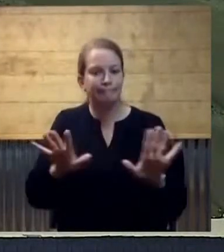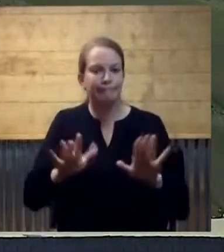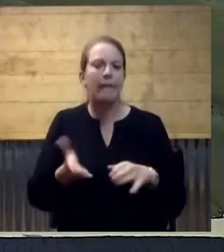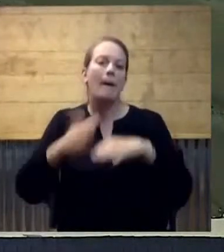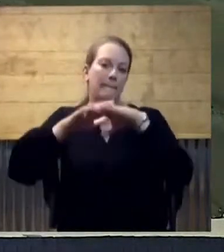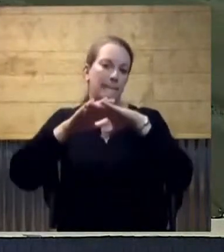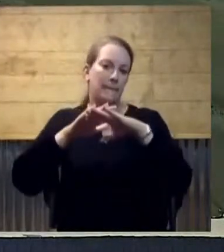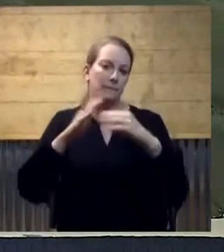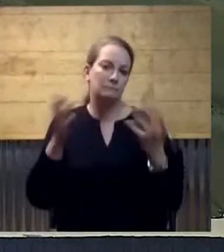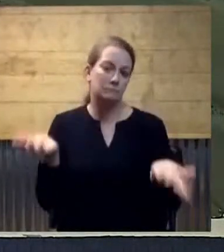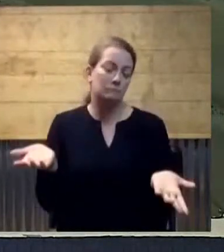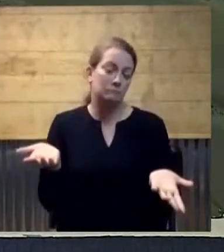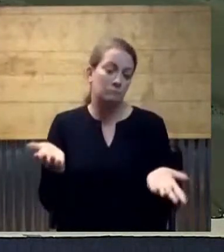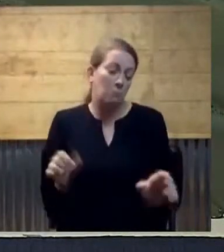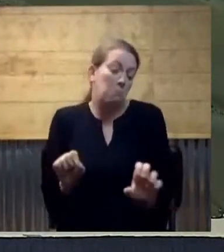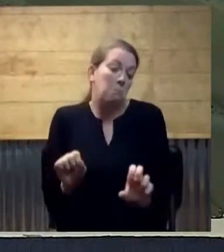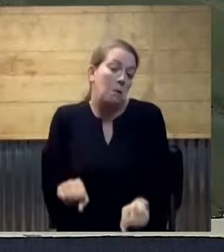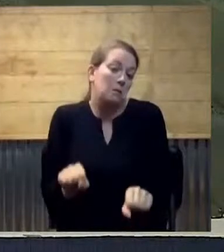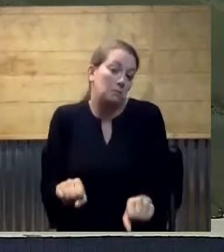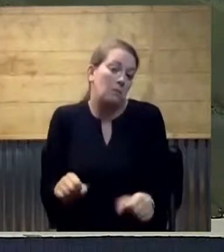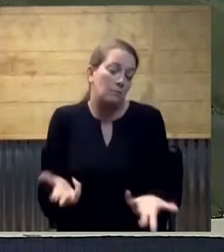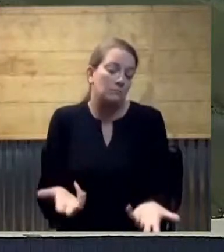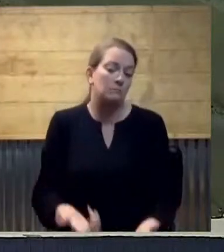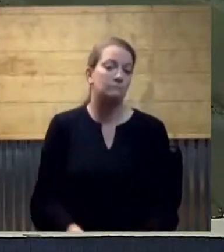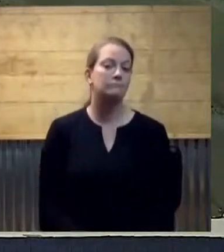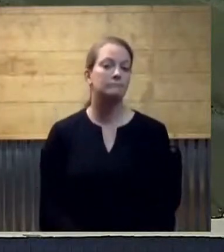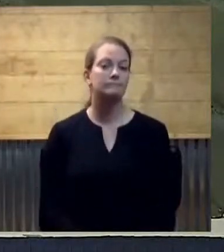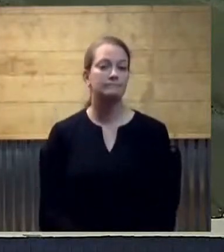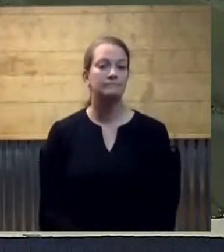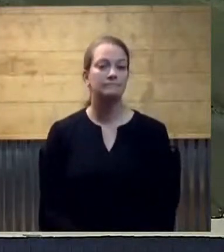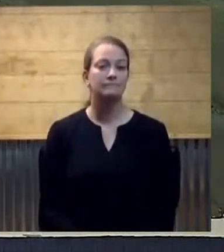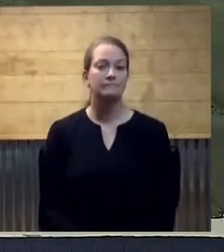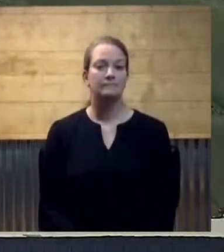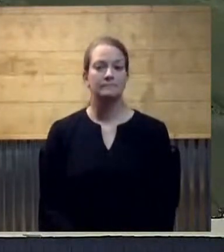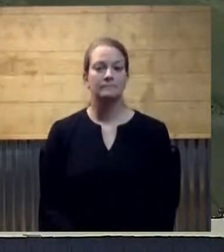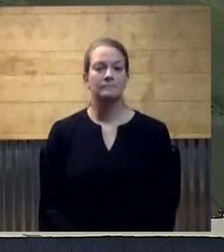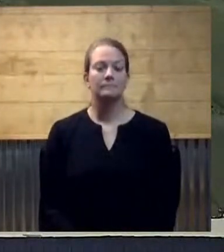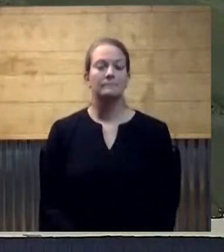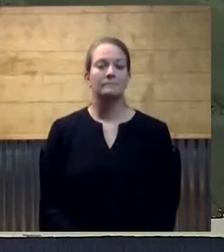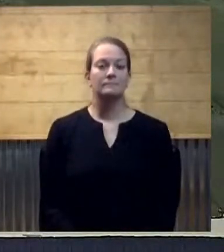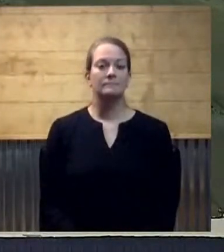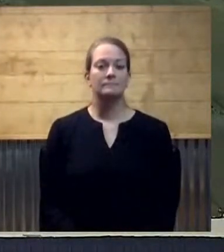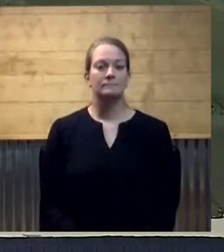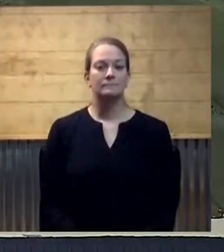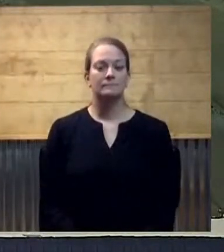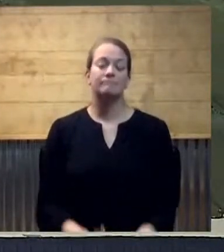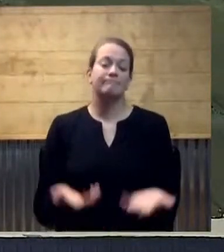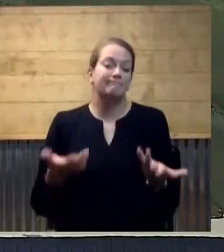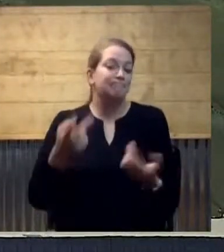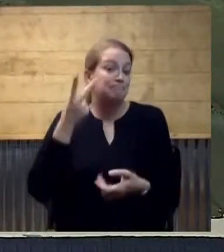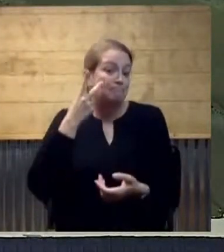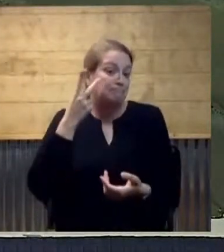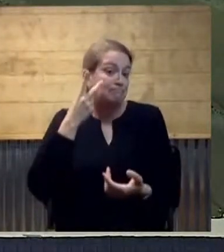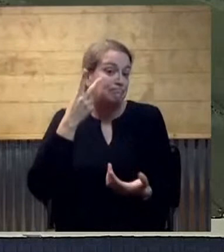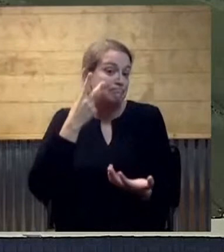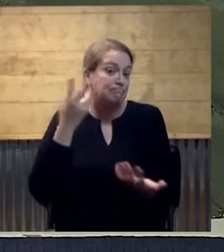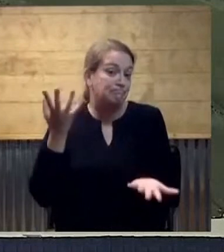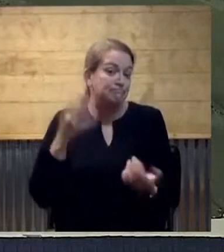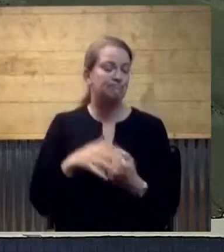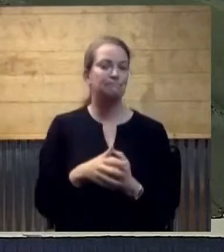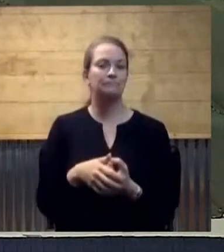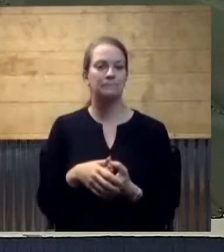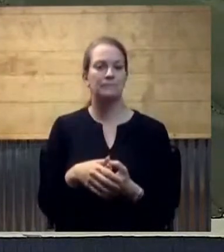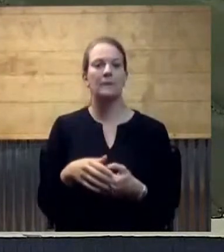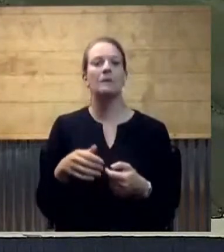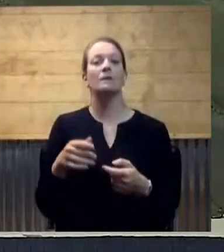is way up. Could that raise the numbers? Yes. So we have to see. What's the drop dead